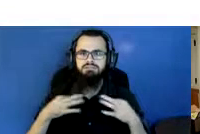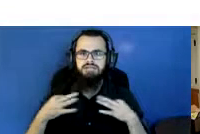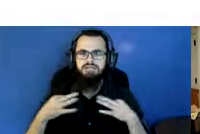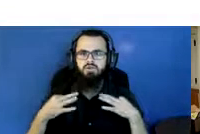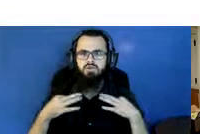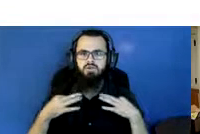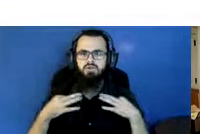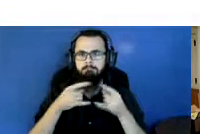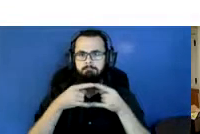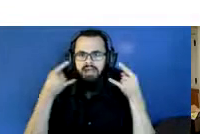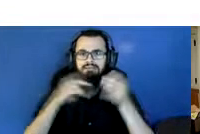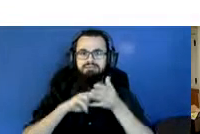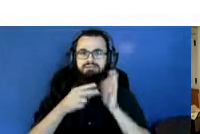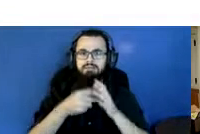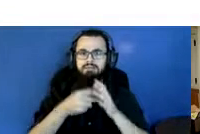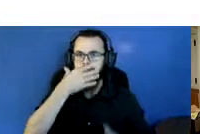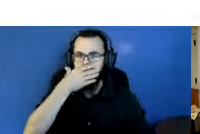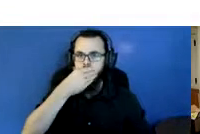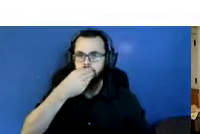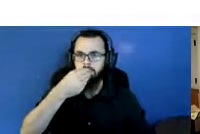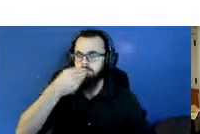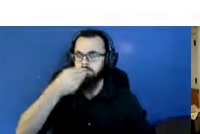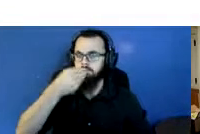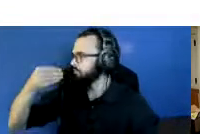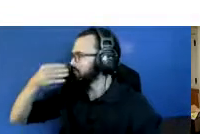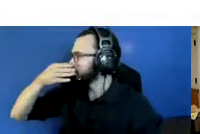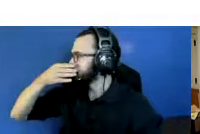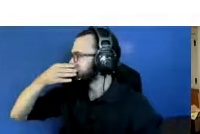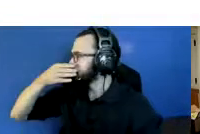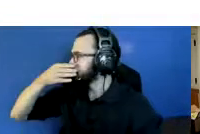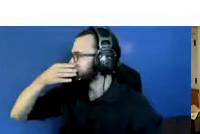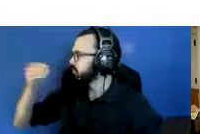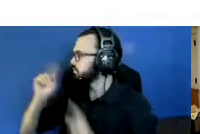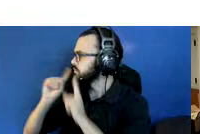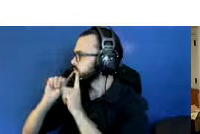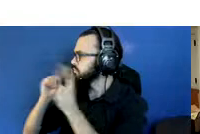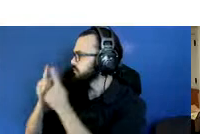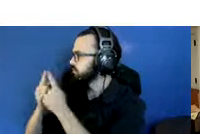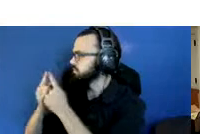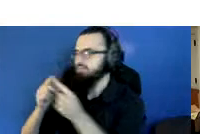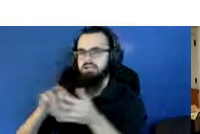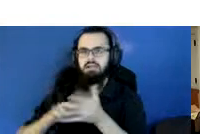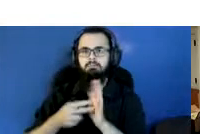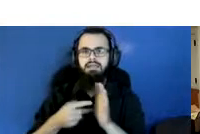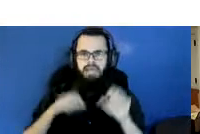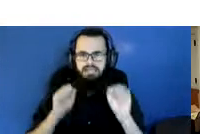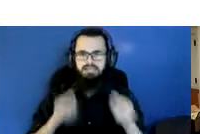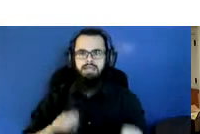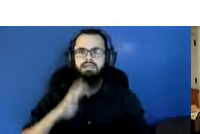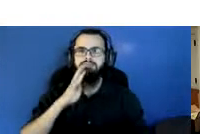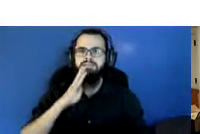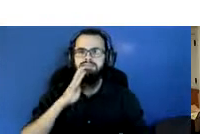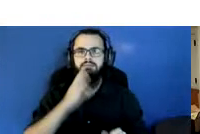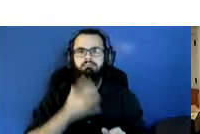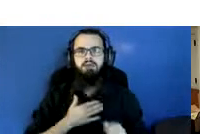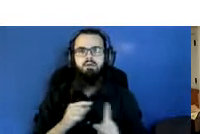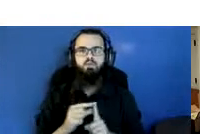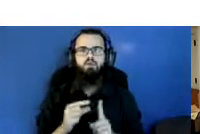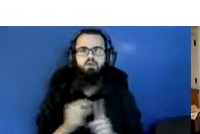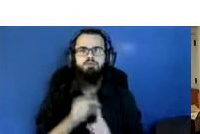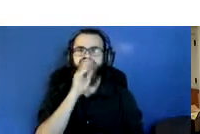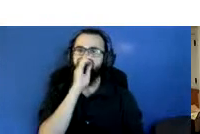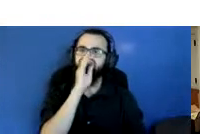it is duck-billed, it does allow for me to feel like my words are coming out a little bit better. I haven't necessarily